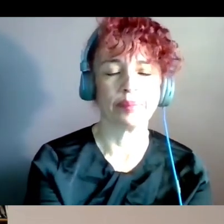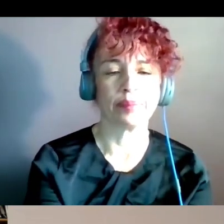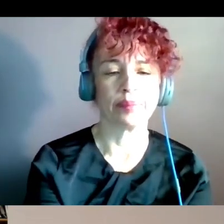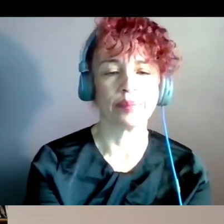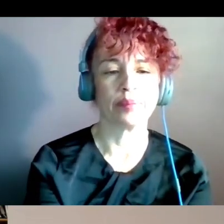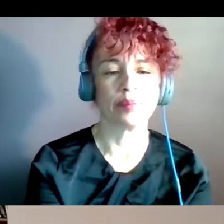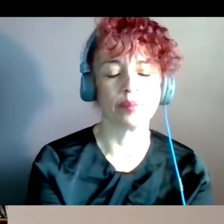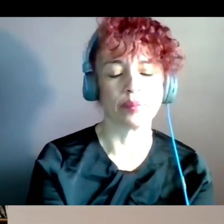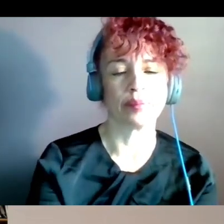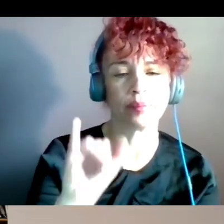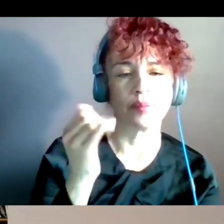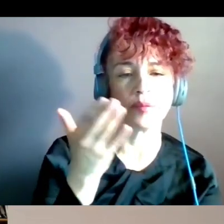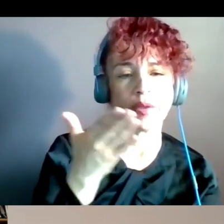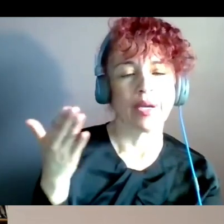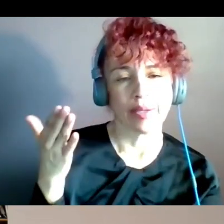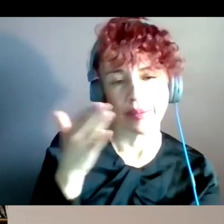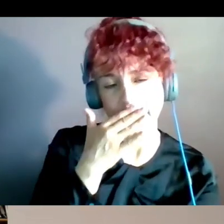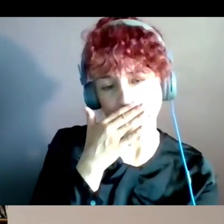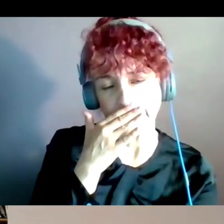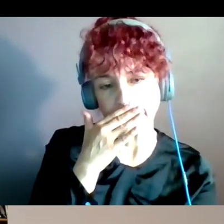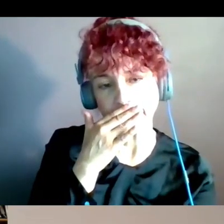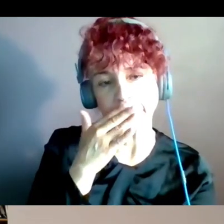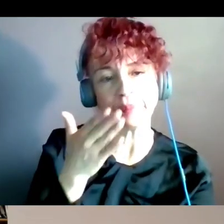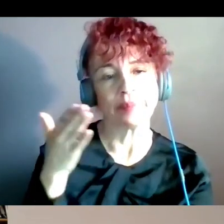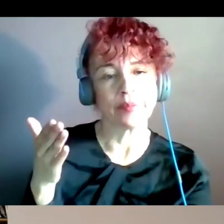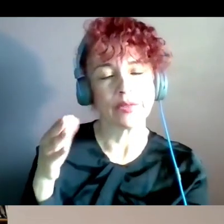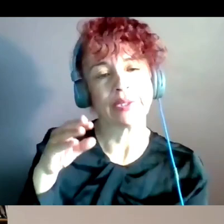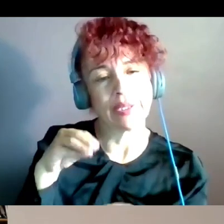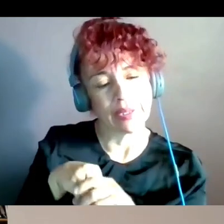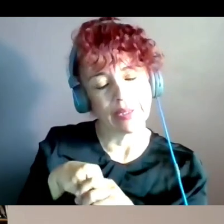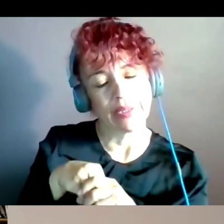there was an item that was in